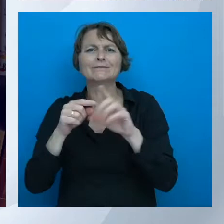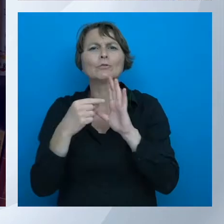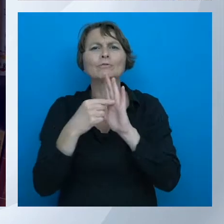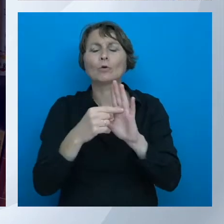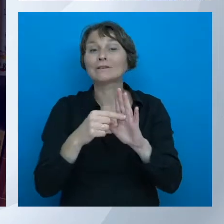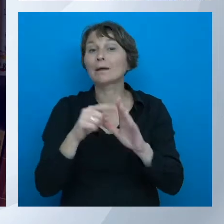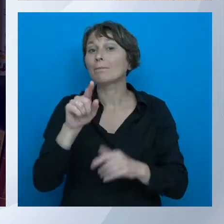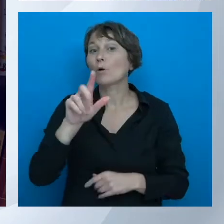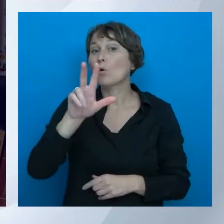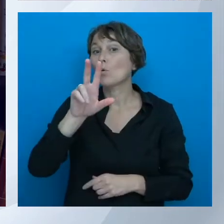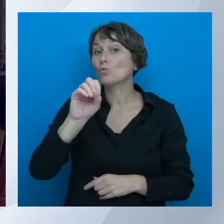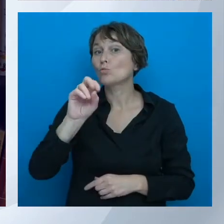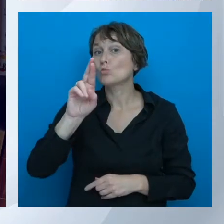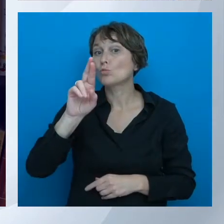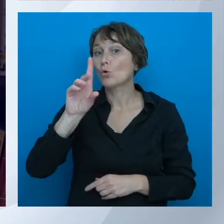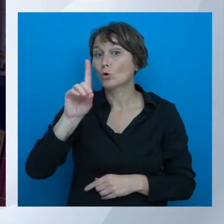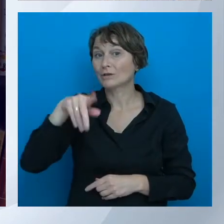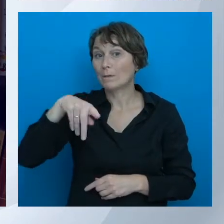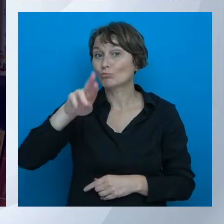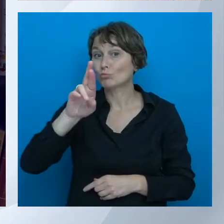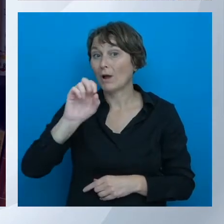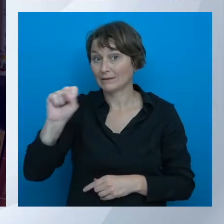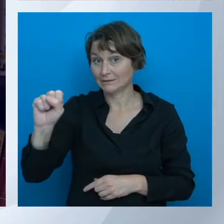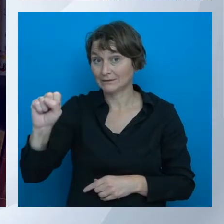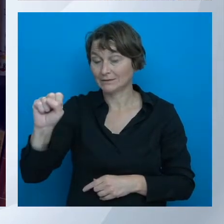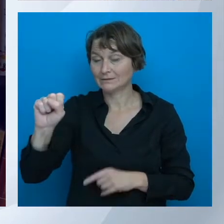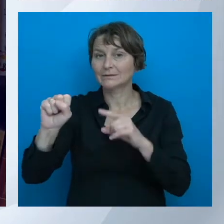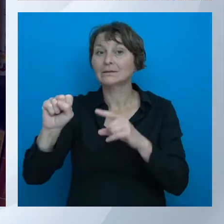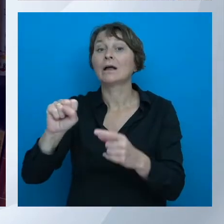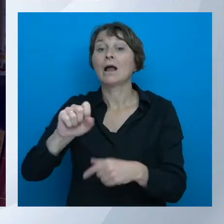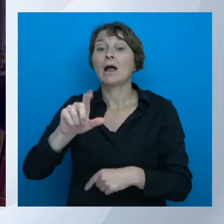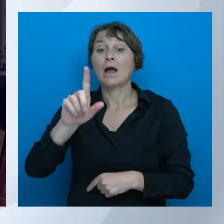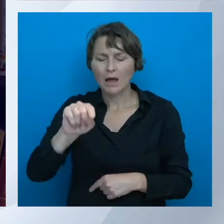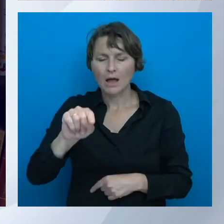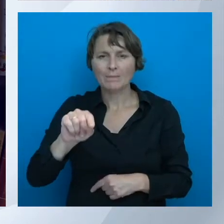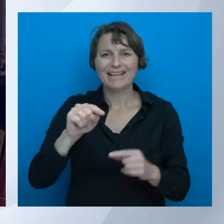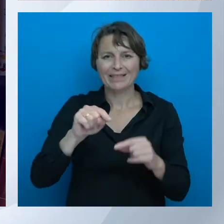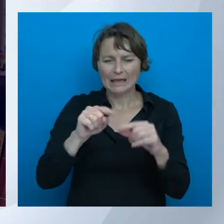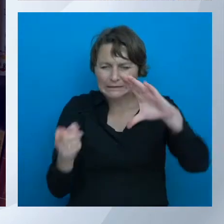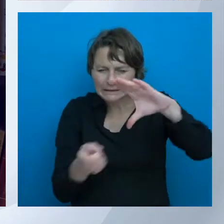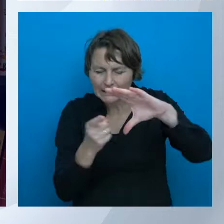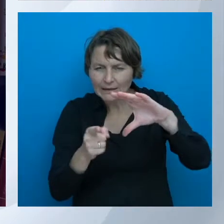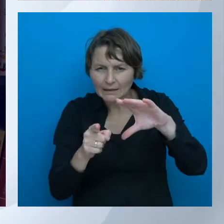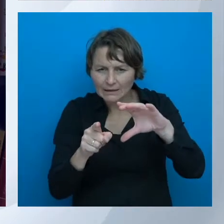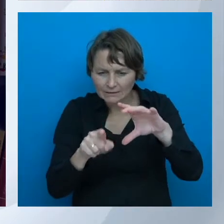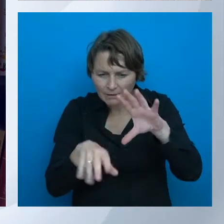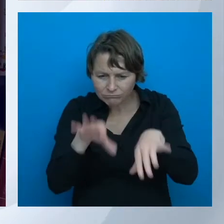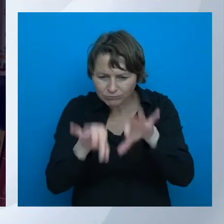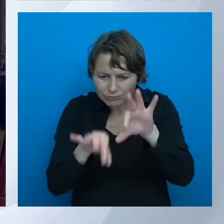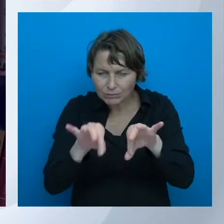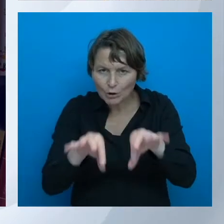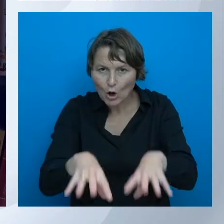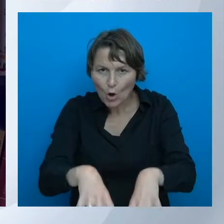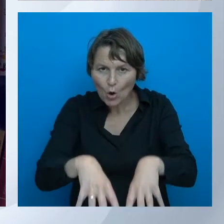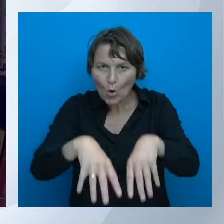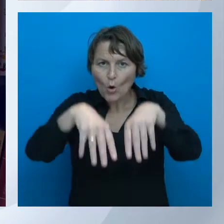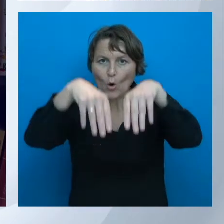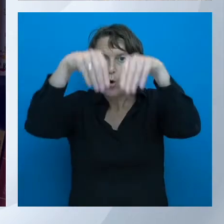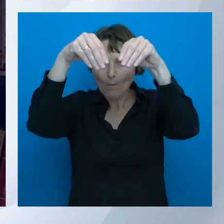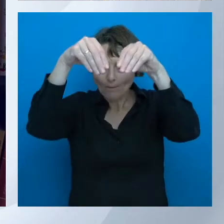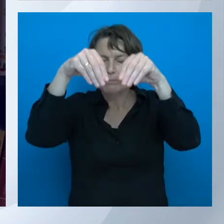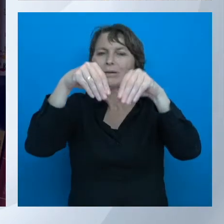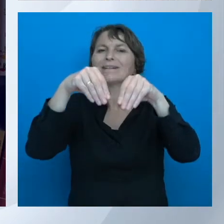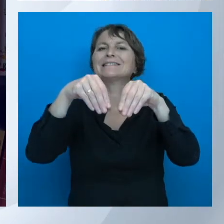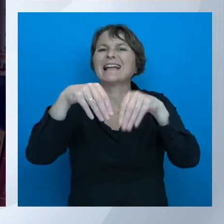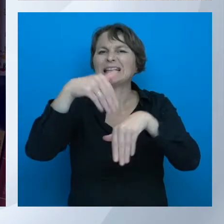hit WordPress, the server will actually figure out what do I need to serve to a user. It will go to a database, it will pick up the content, and it